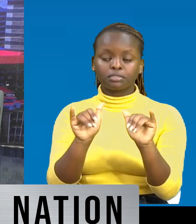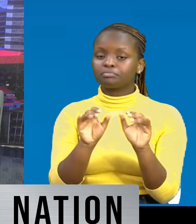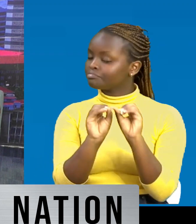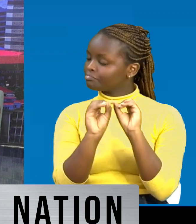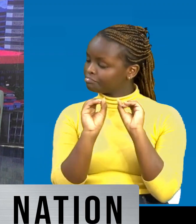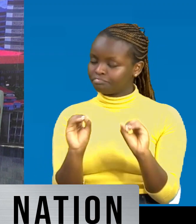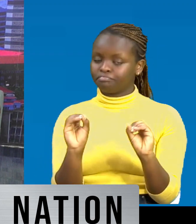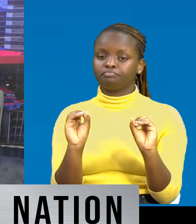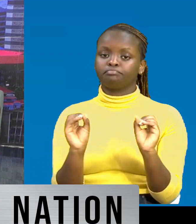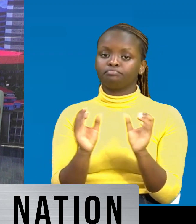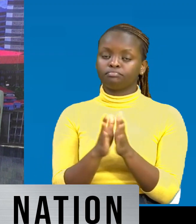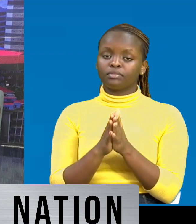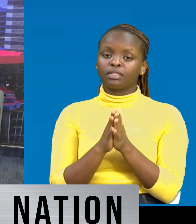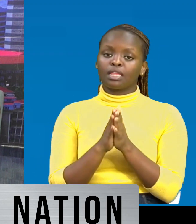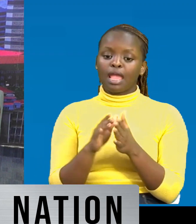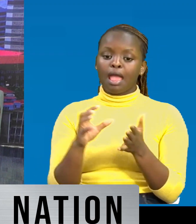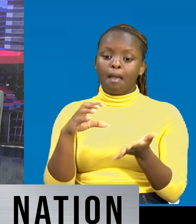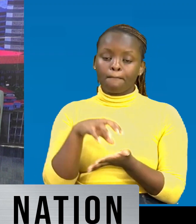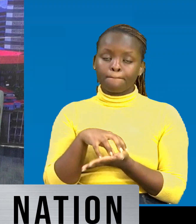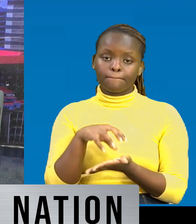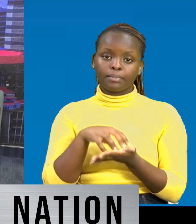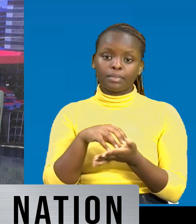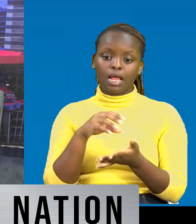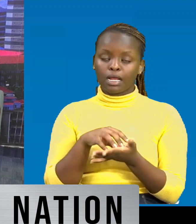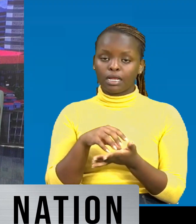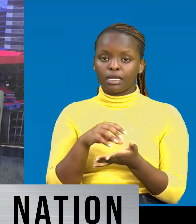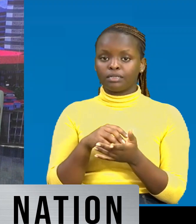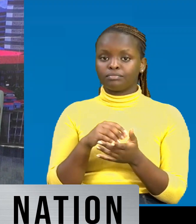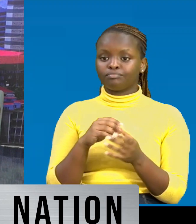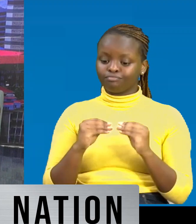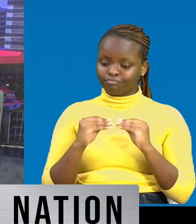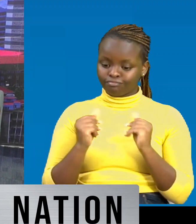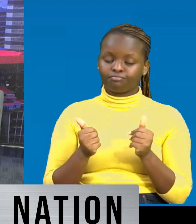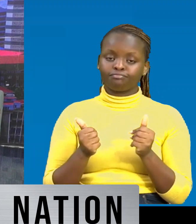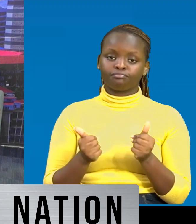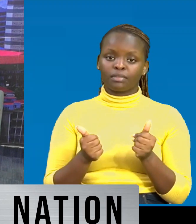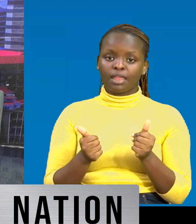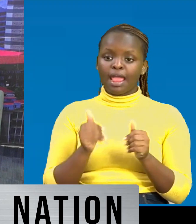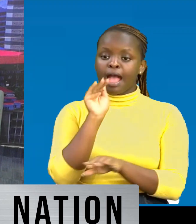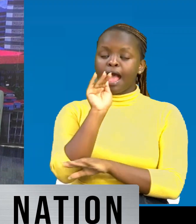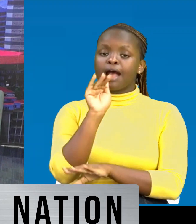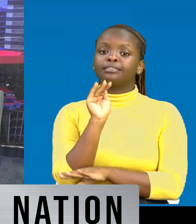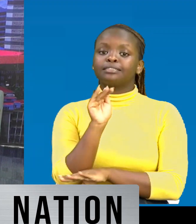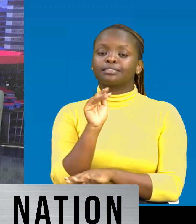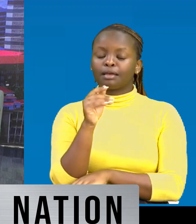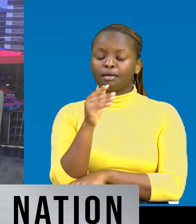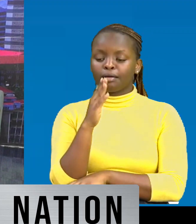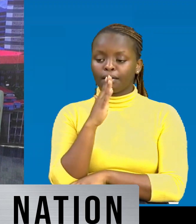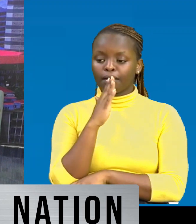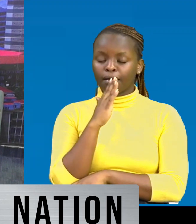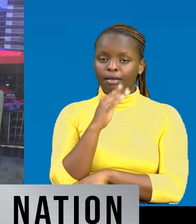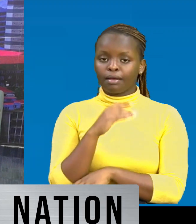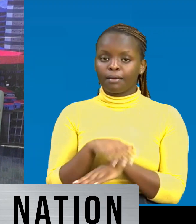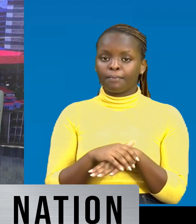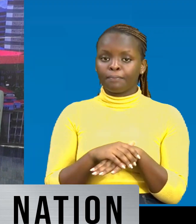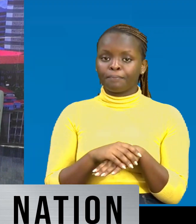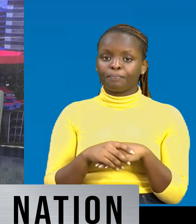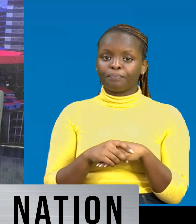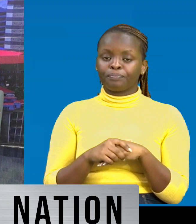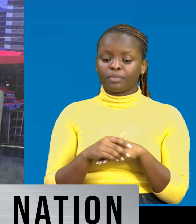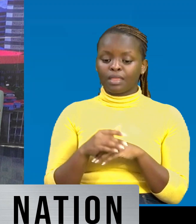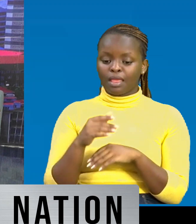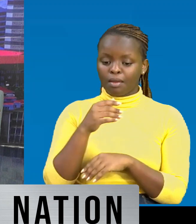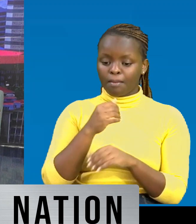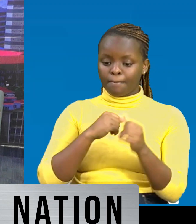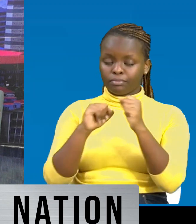those trips, it's also a matter that we need to deal with. Yeah, definitely we need to ask. Oh, by the way, the